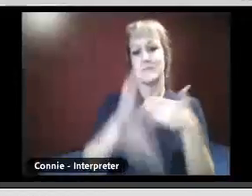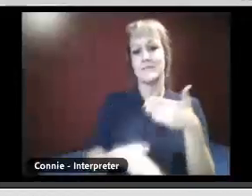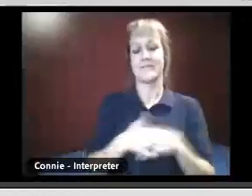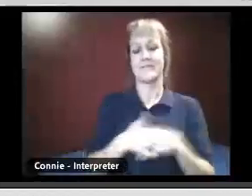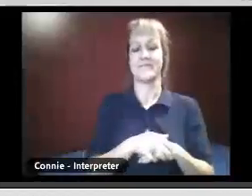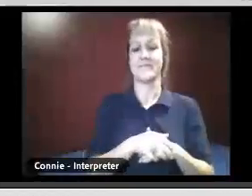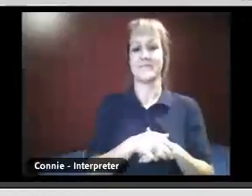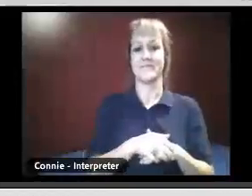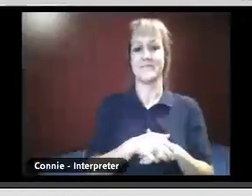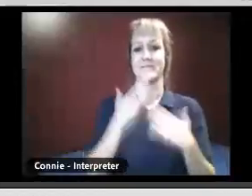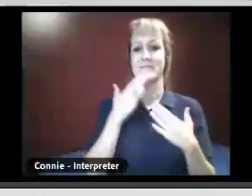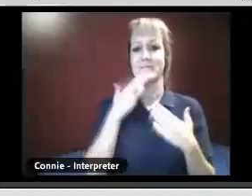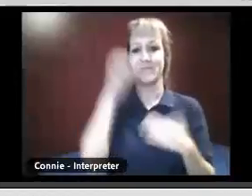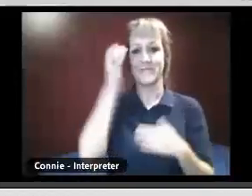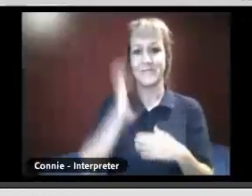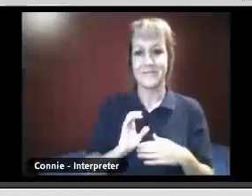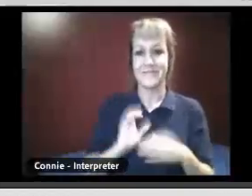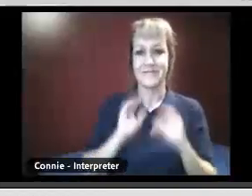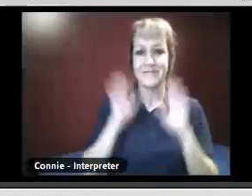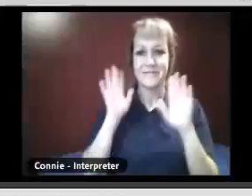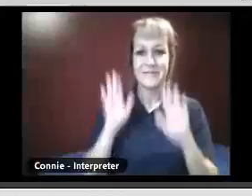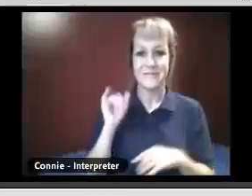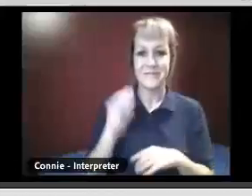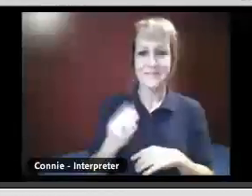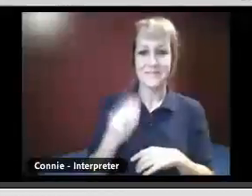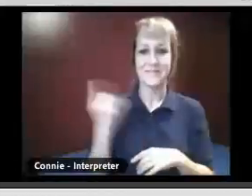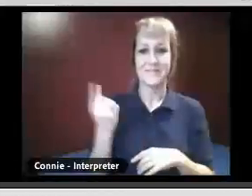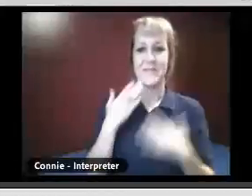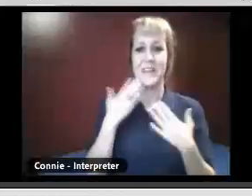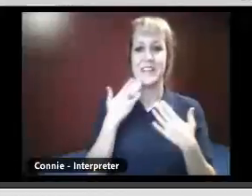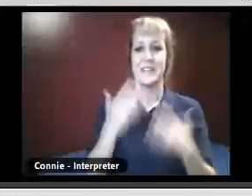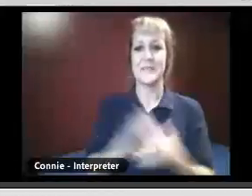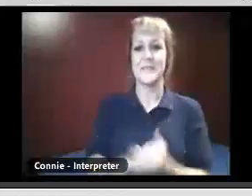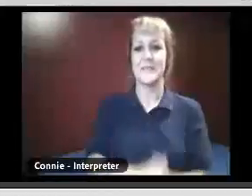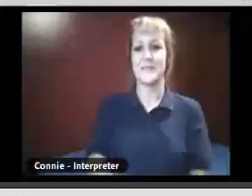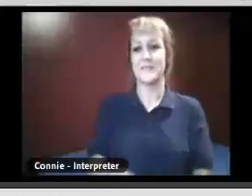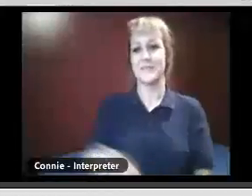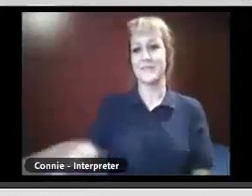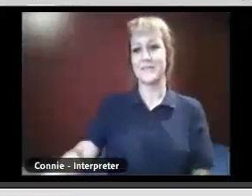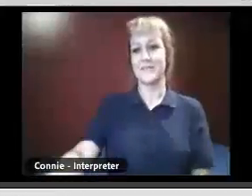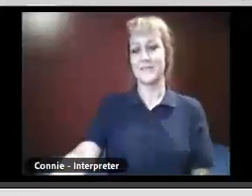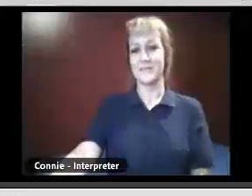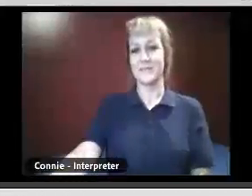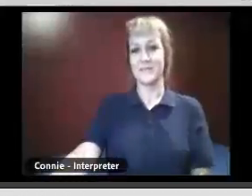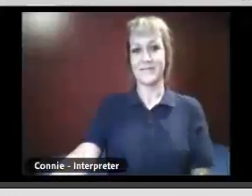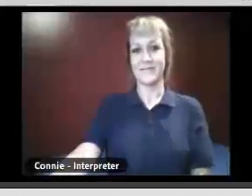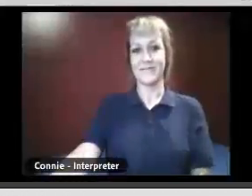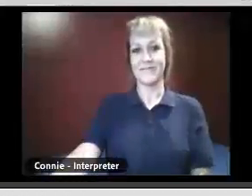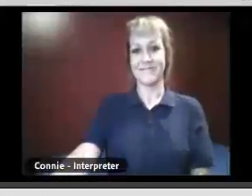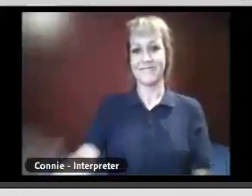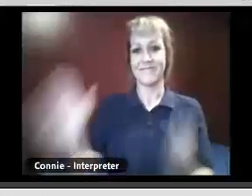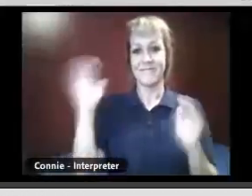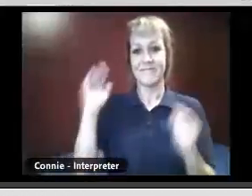And thank you, Connie, for a wonderful job as always. Thank you. Bye-bye,